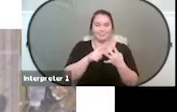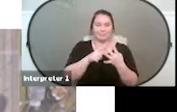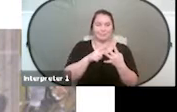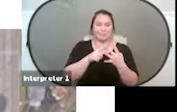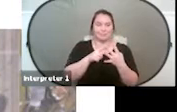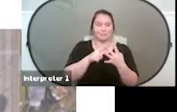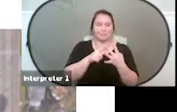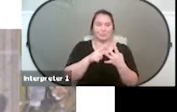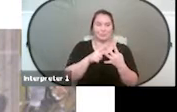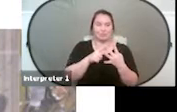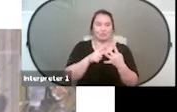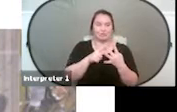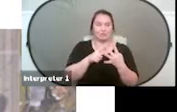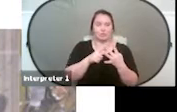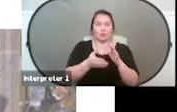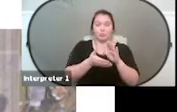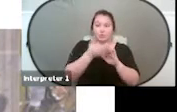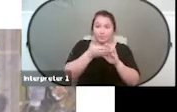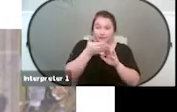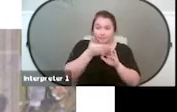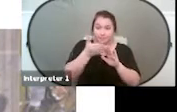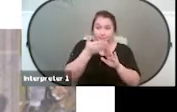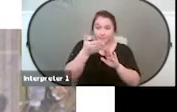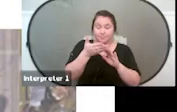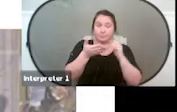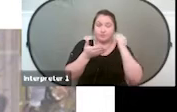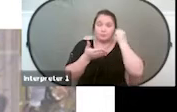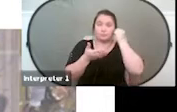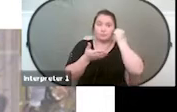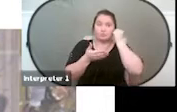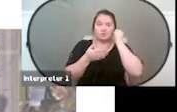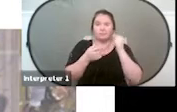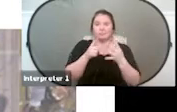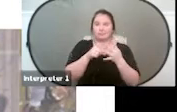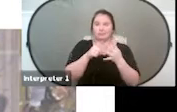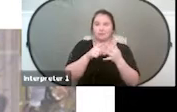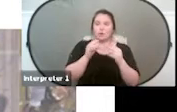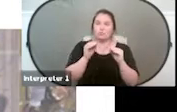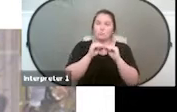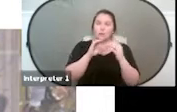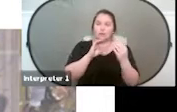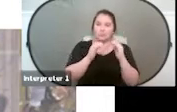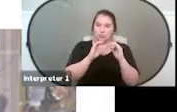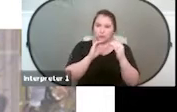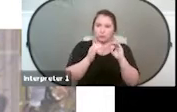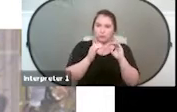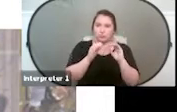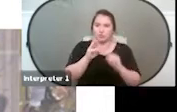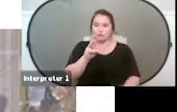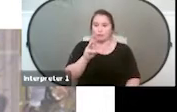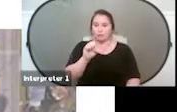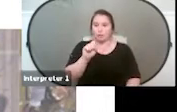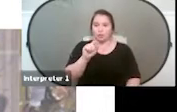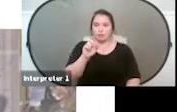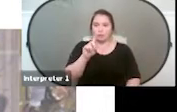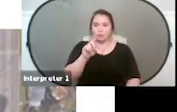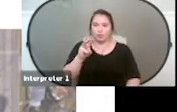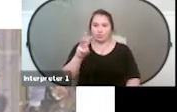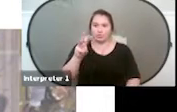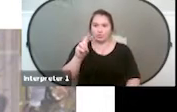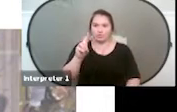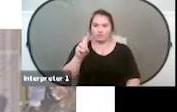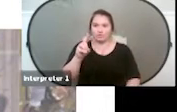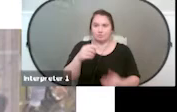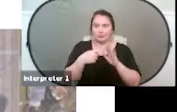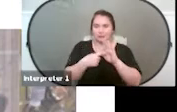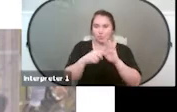Option 2 here would be renovate. And so this would be much more similar to that Westwood example that we looked at. So this would include